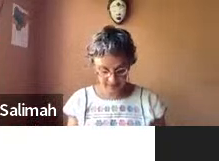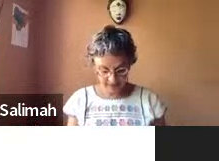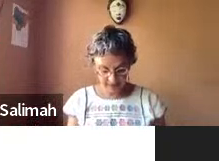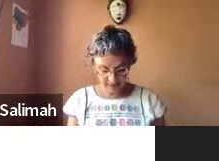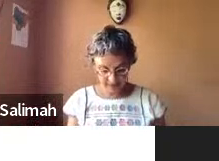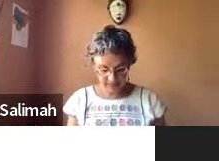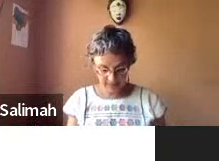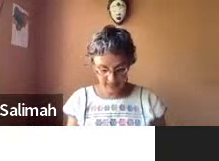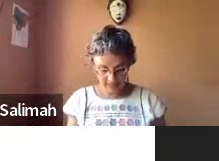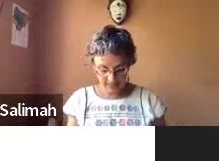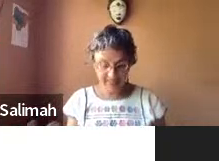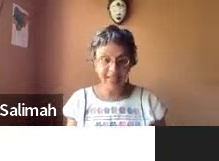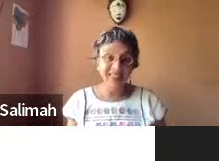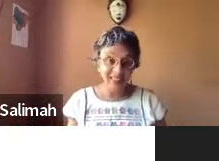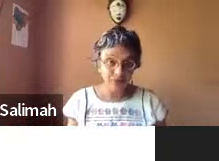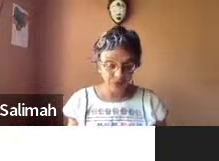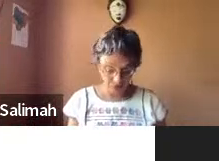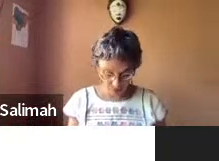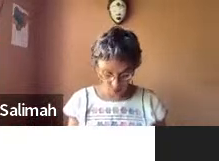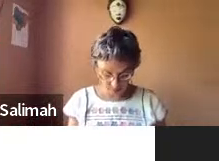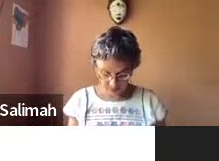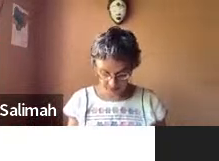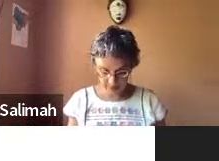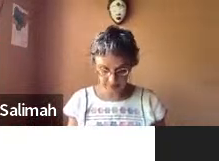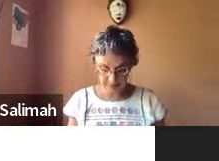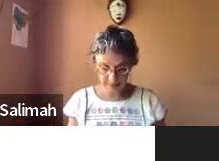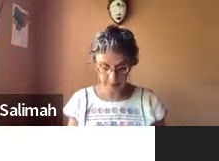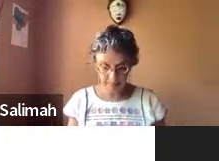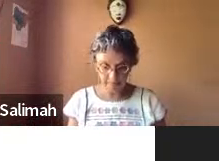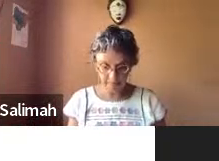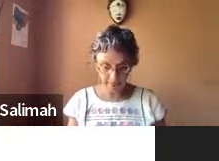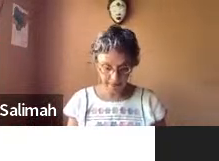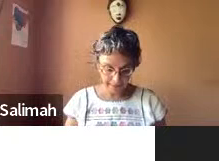supports in 10 different forms.